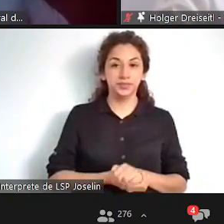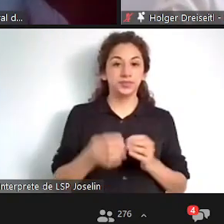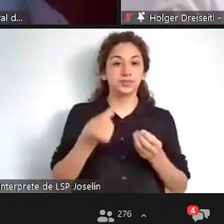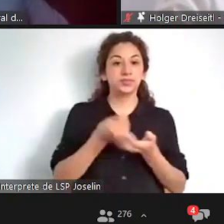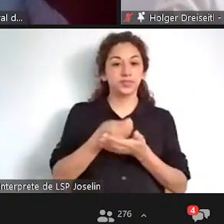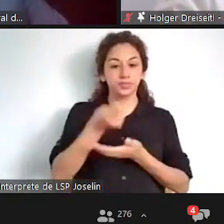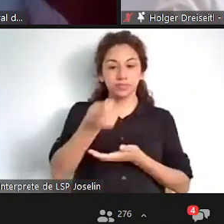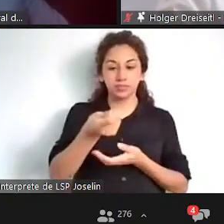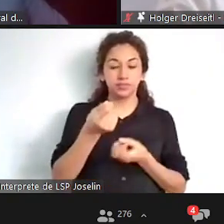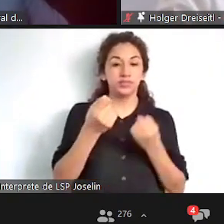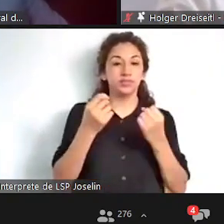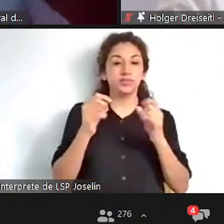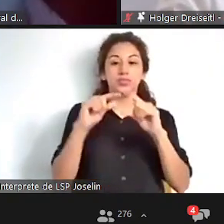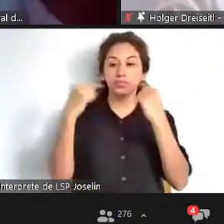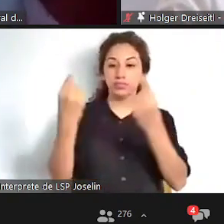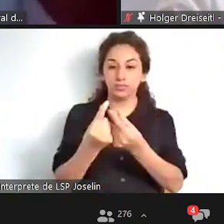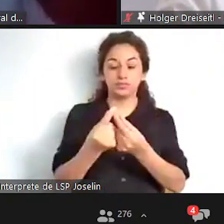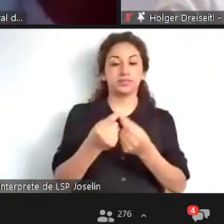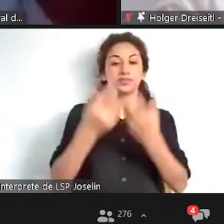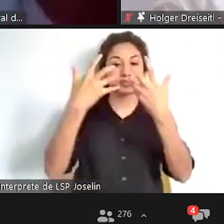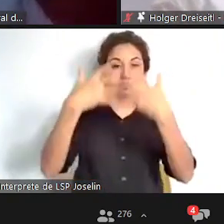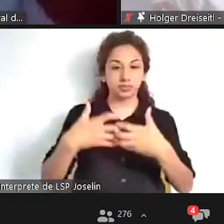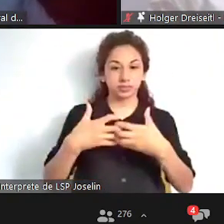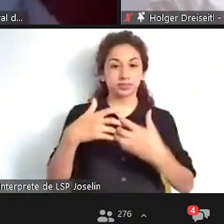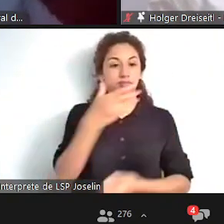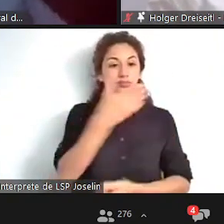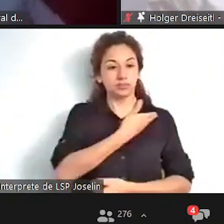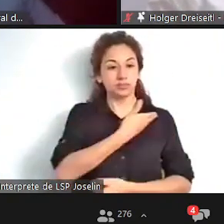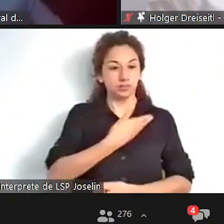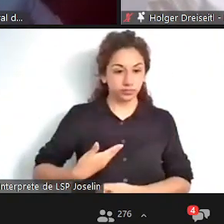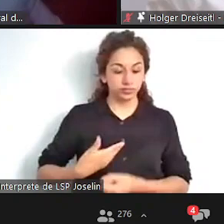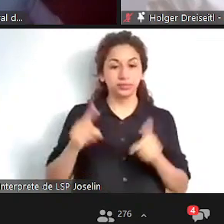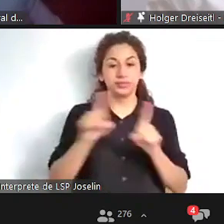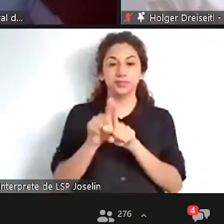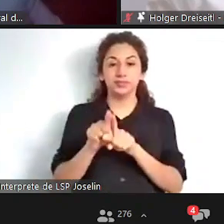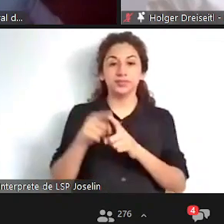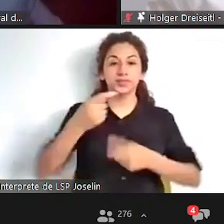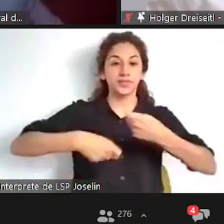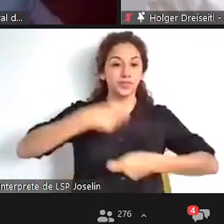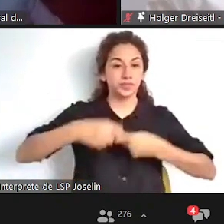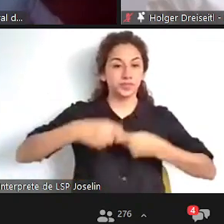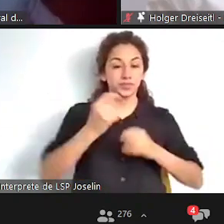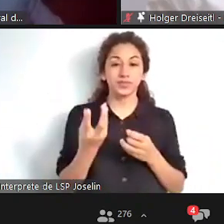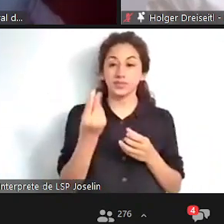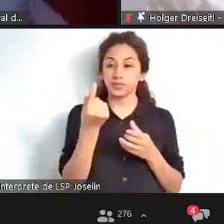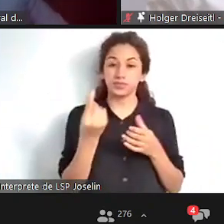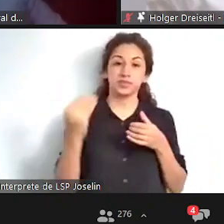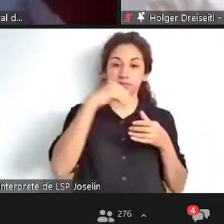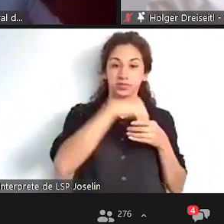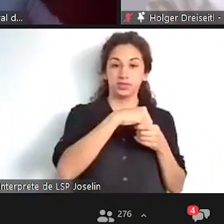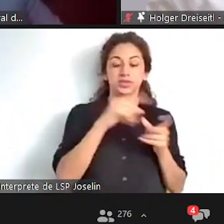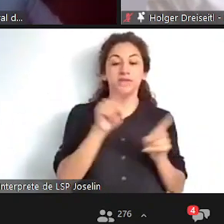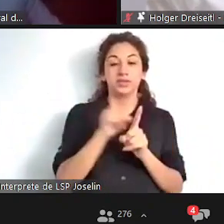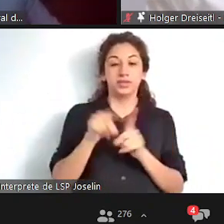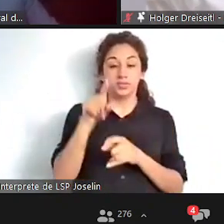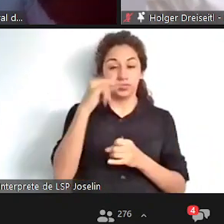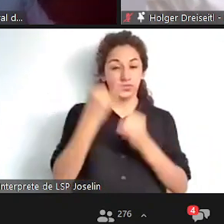when we mentioned public purchasing and state companies and the investment and commerce policies